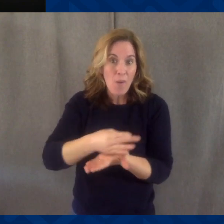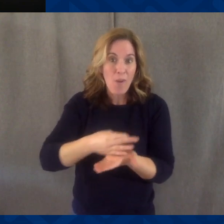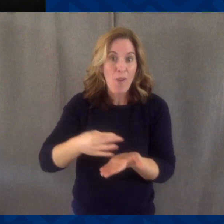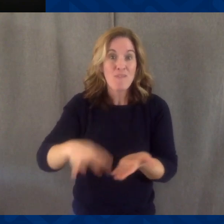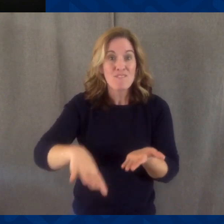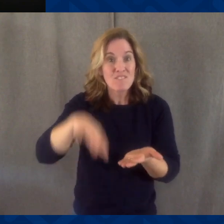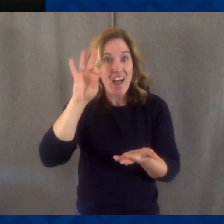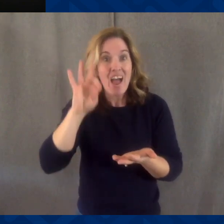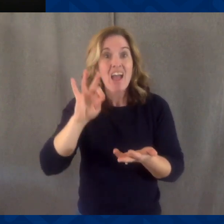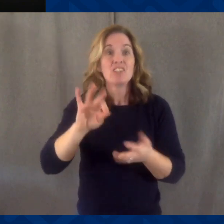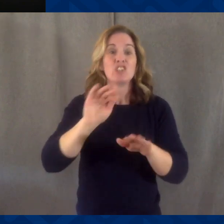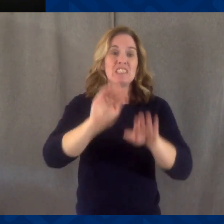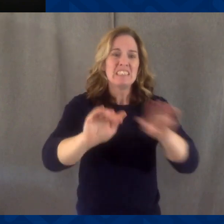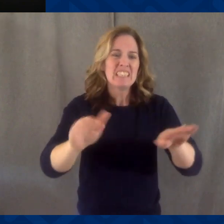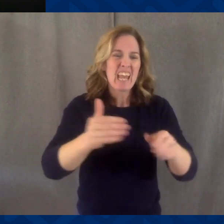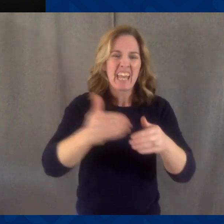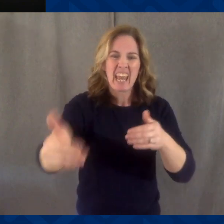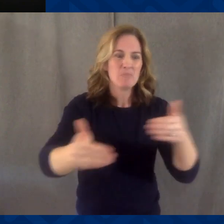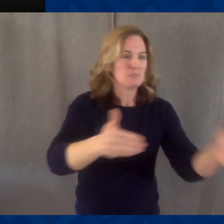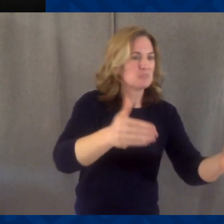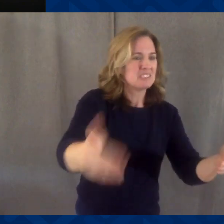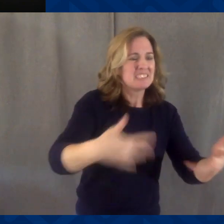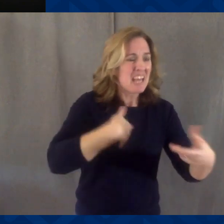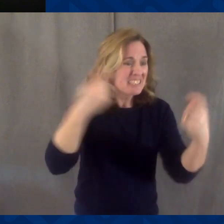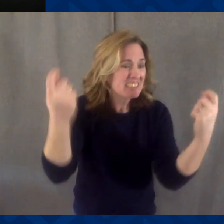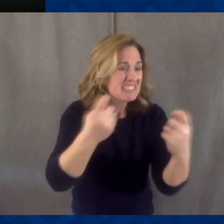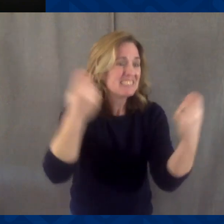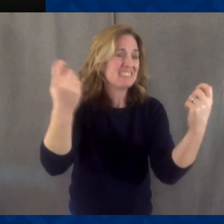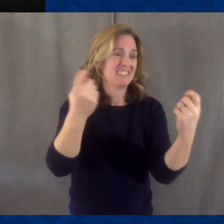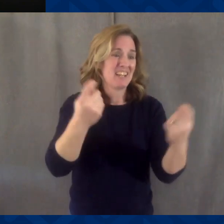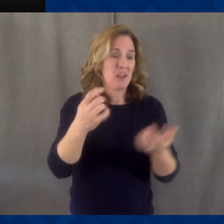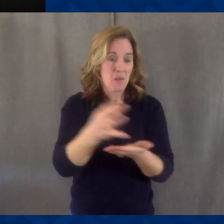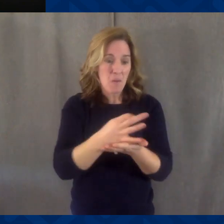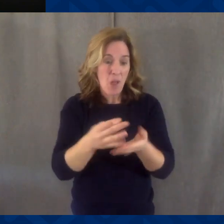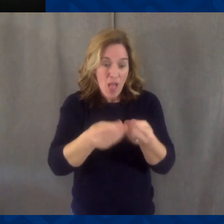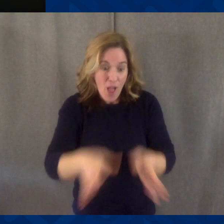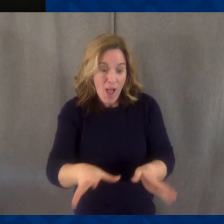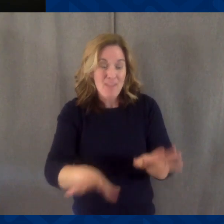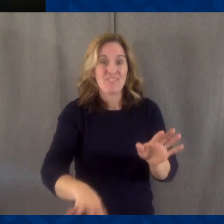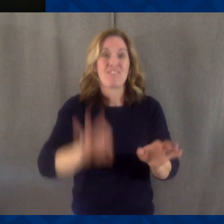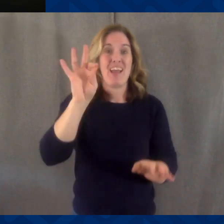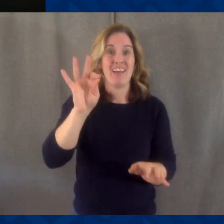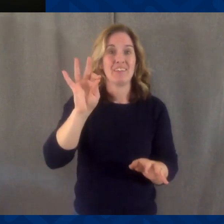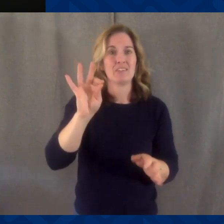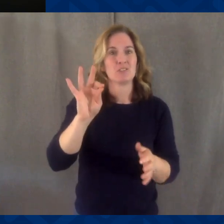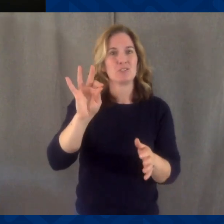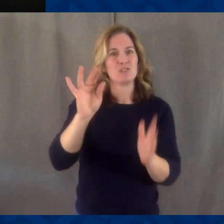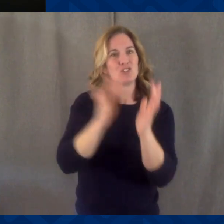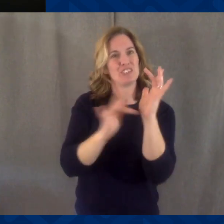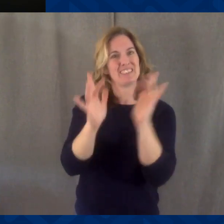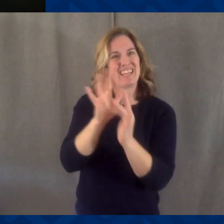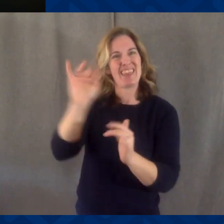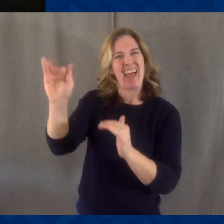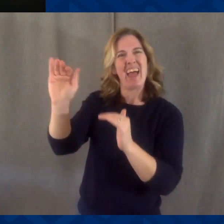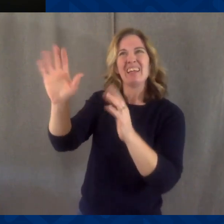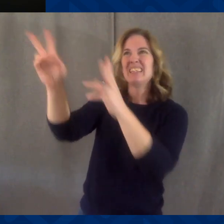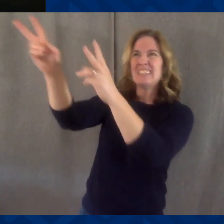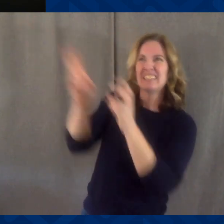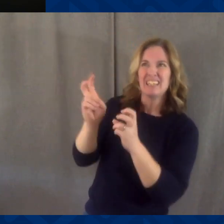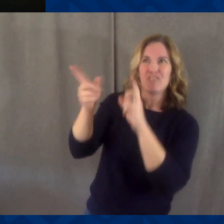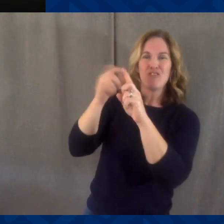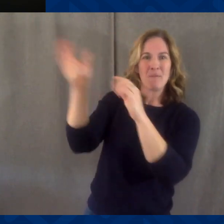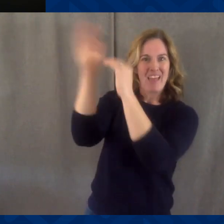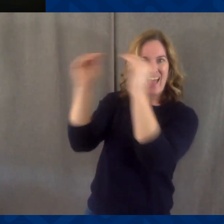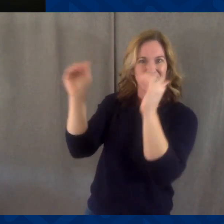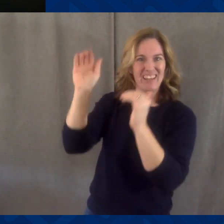have found my lost coin." And Jesus says, this is the picture of what happens in heaven. He says, the heavens break out in